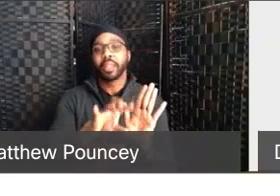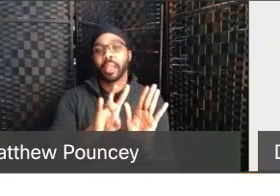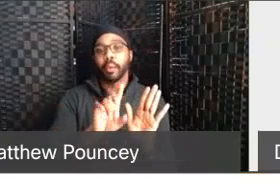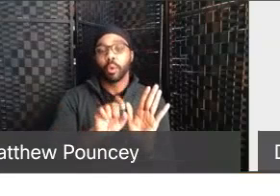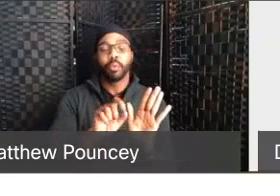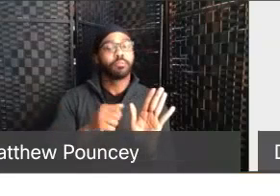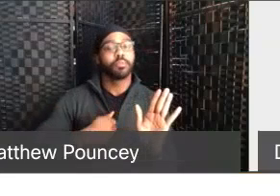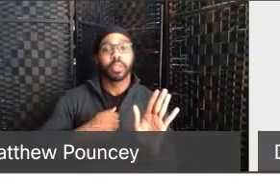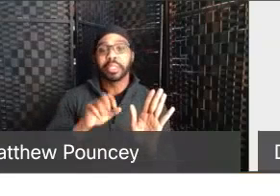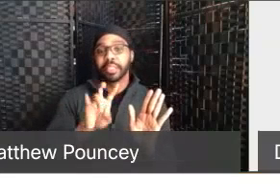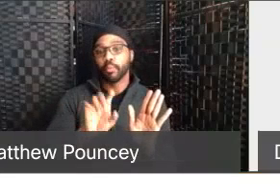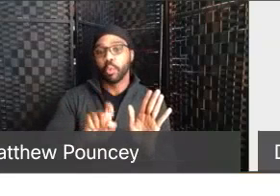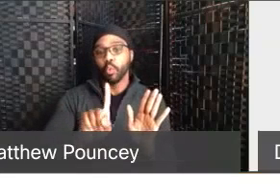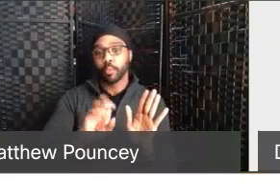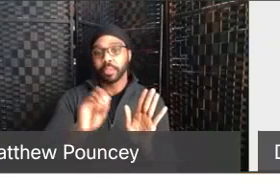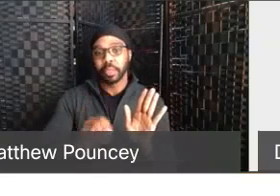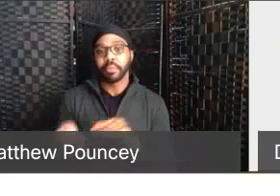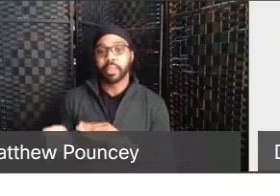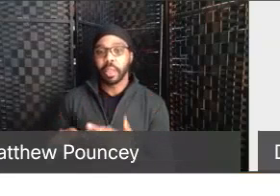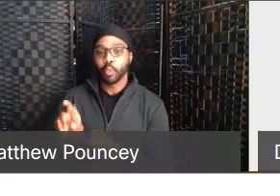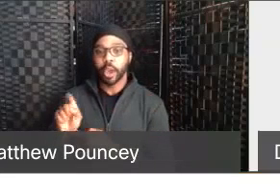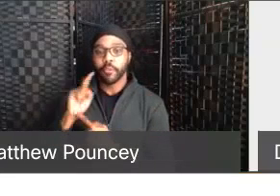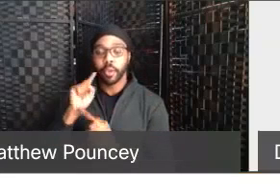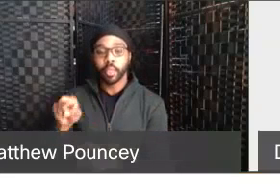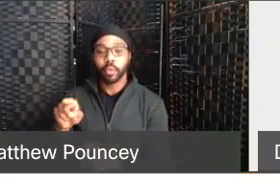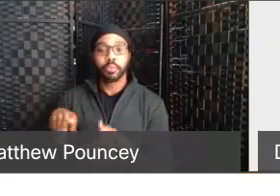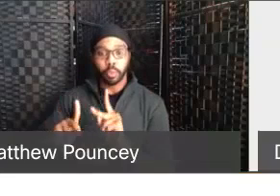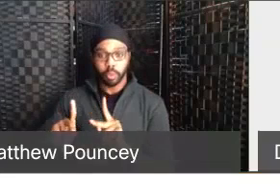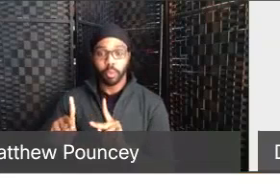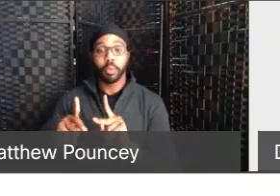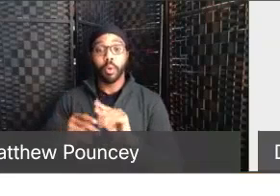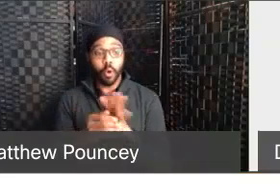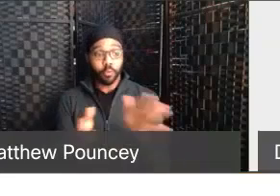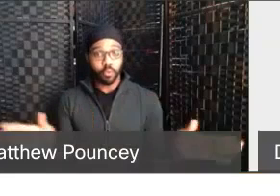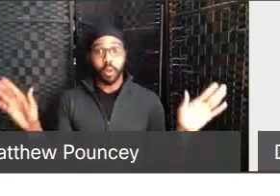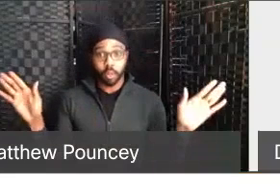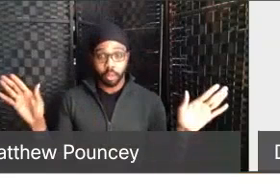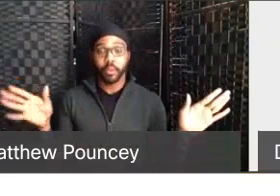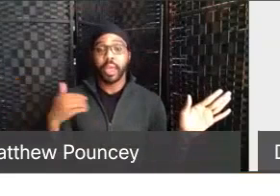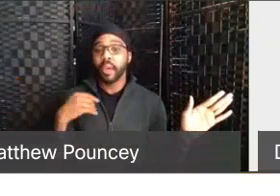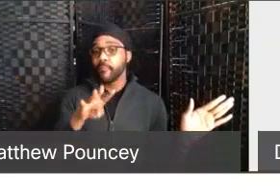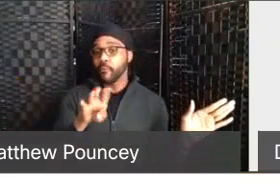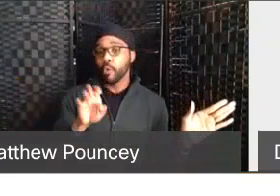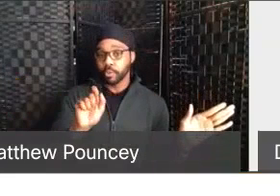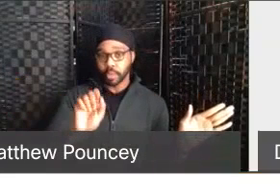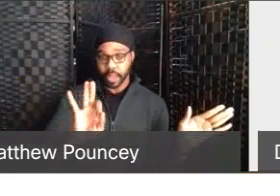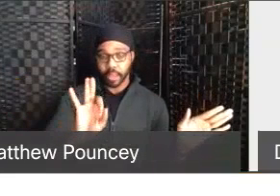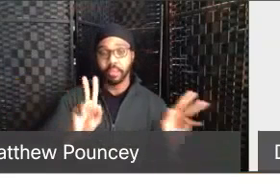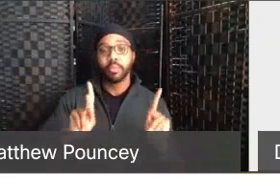7.1% death rate for those folks. Overall, we have had, as I said, 409 people contract